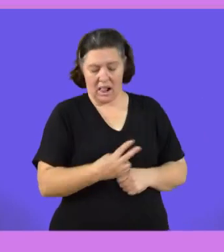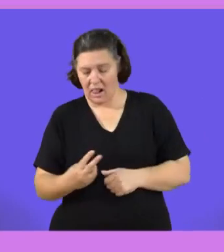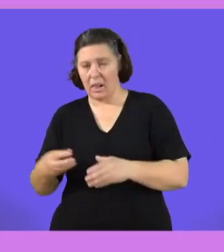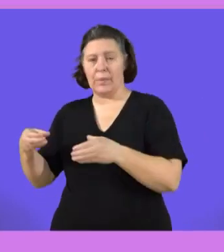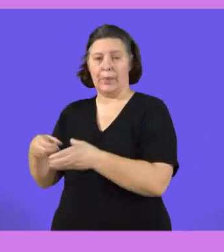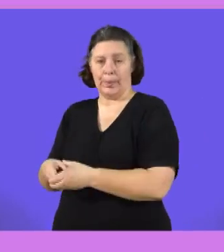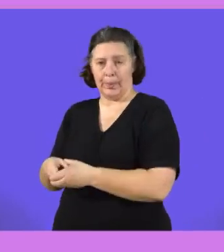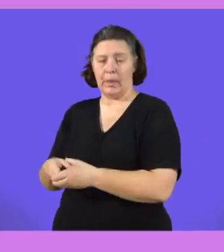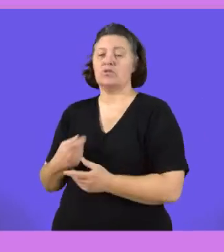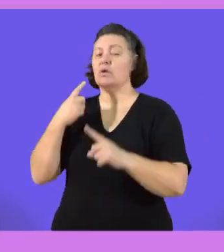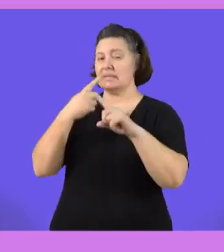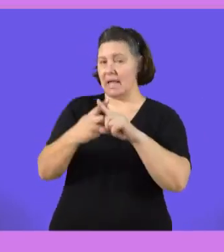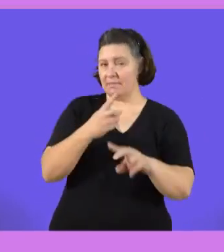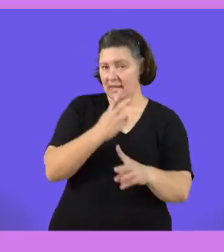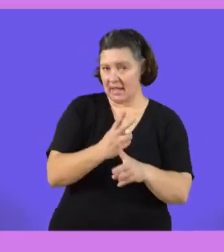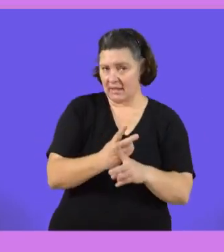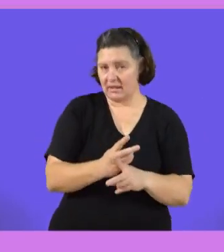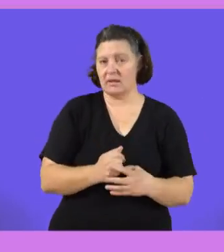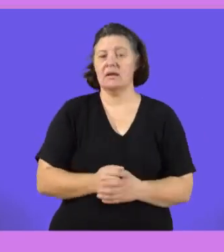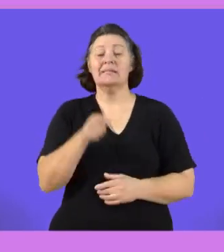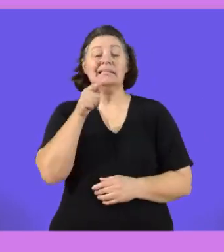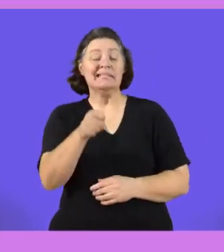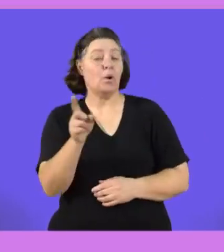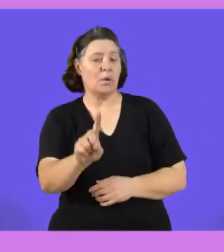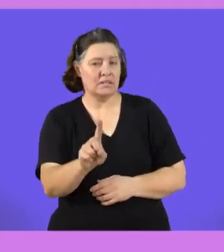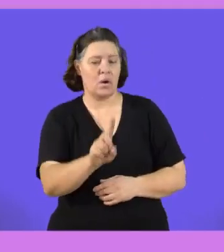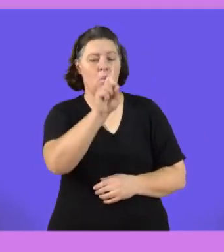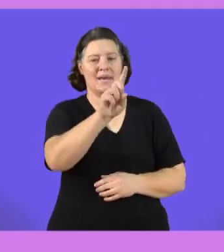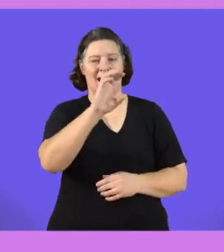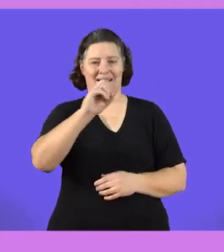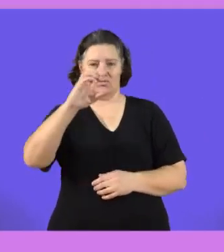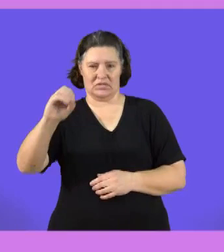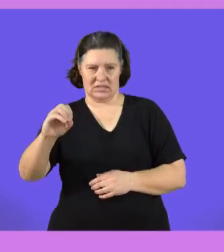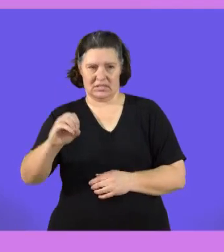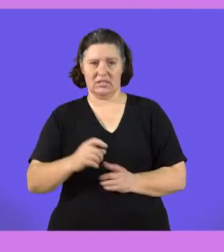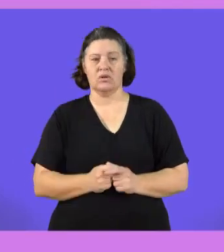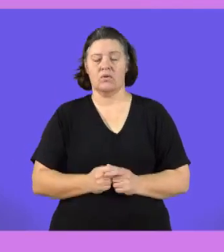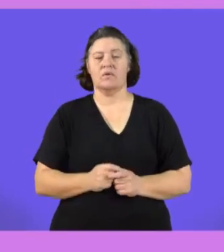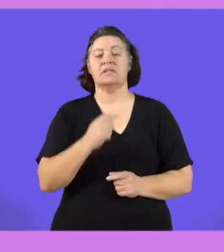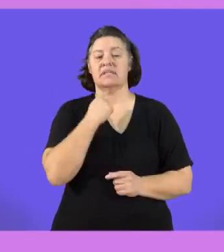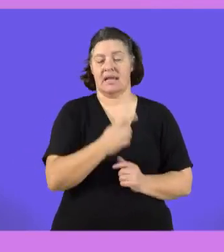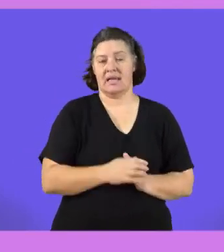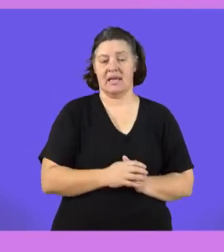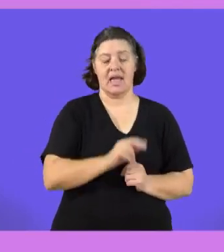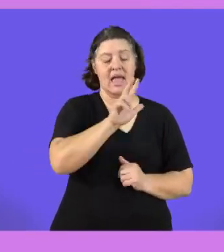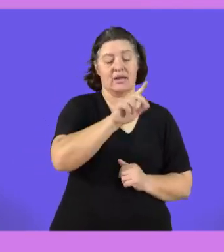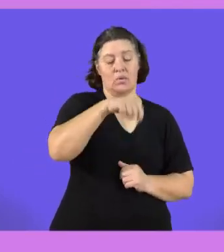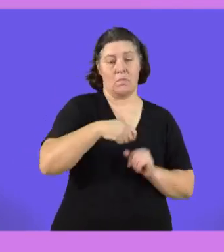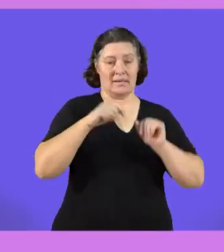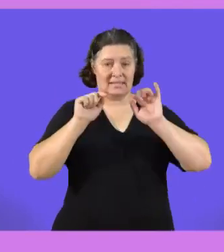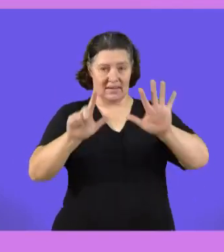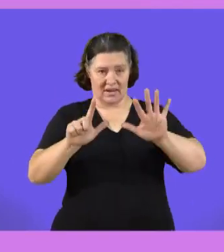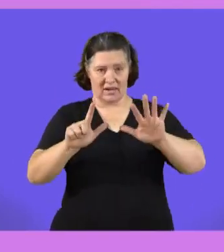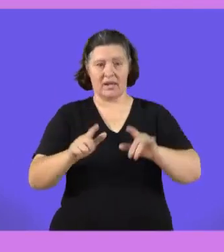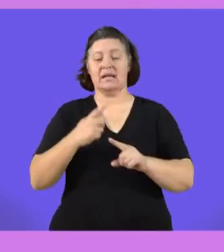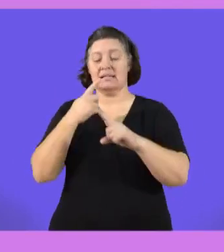to small, so therefore I'll have to multiply. The conversion factor here is 100. So therefore I'm going to say